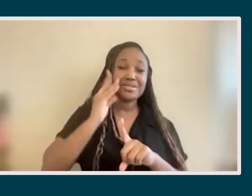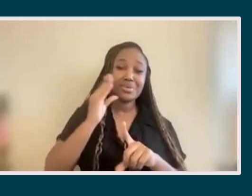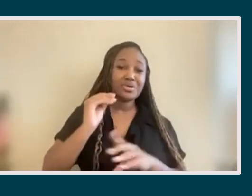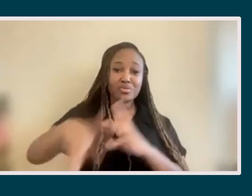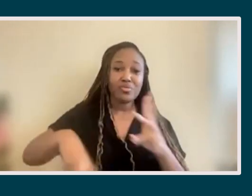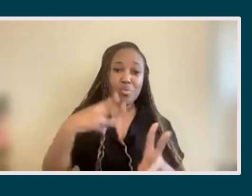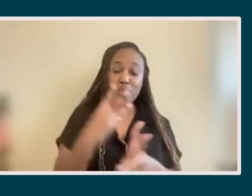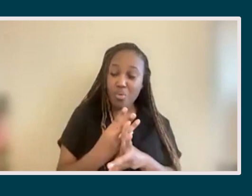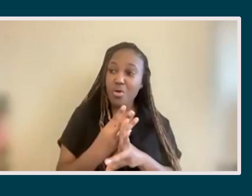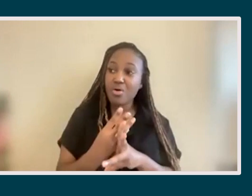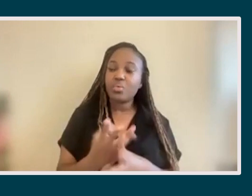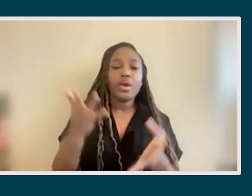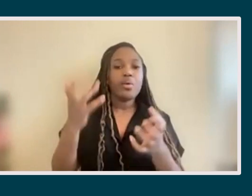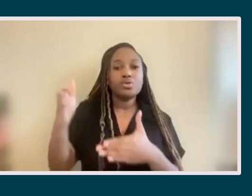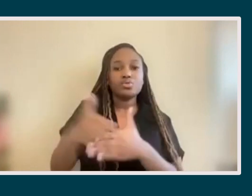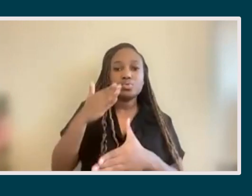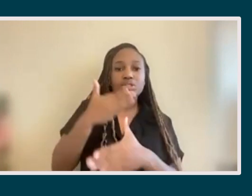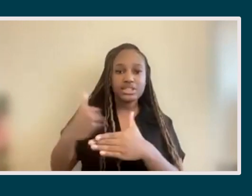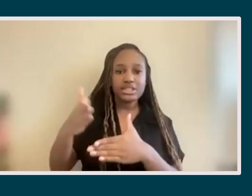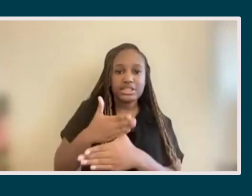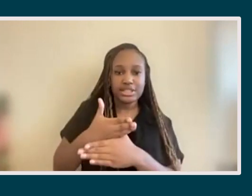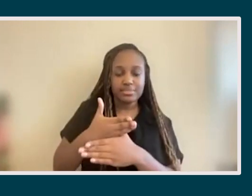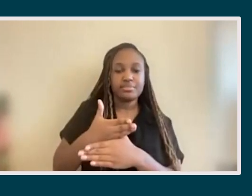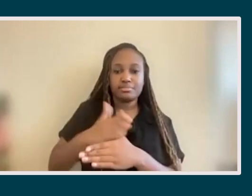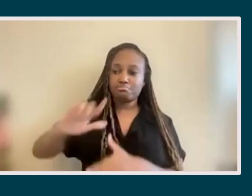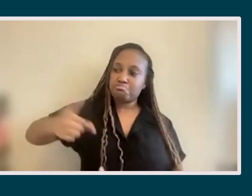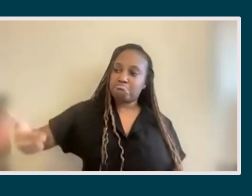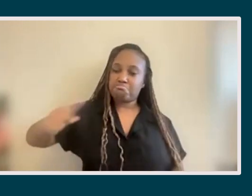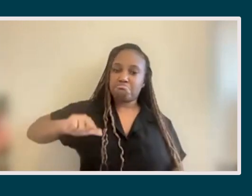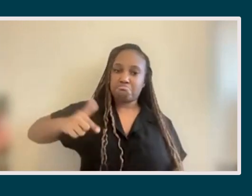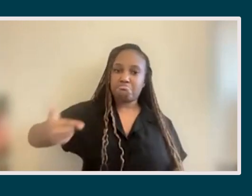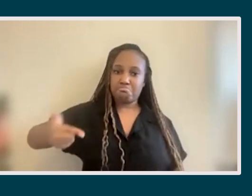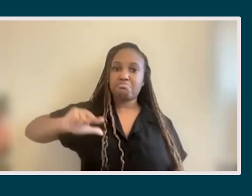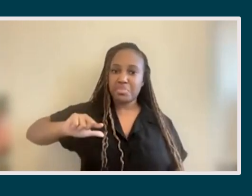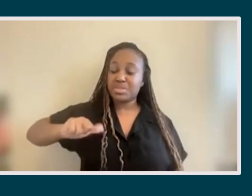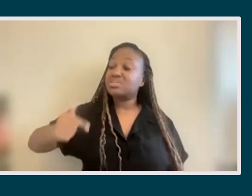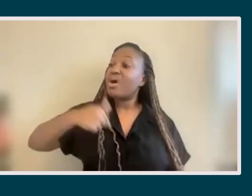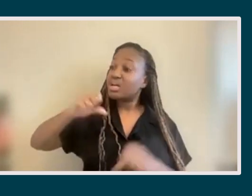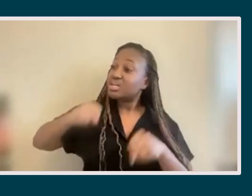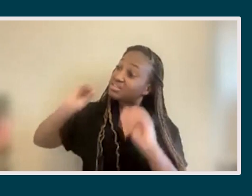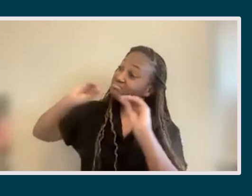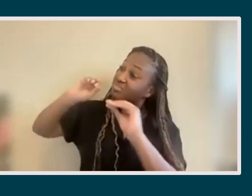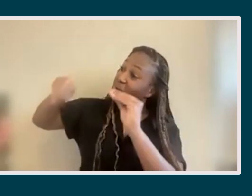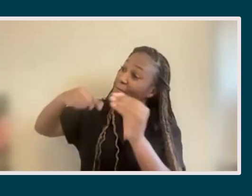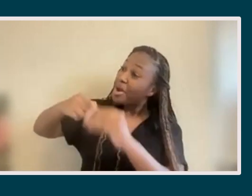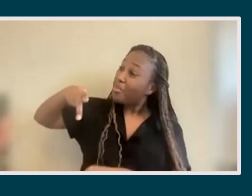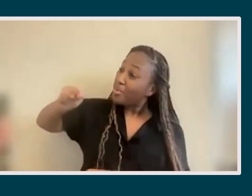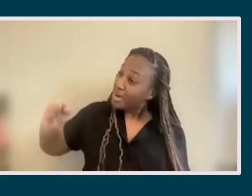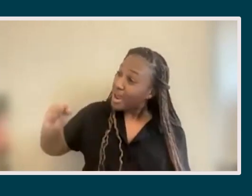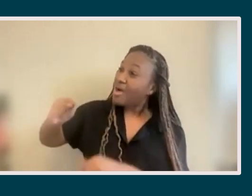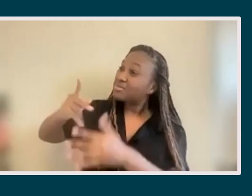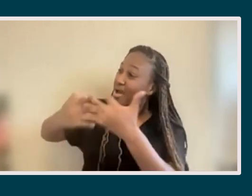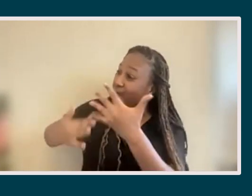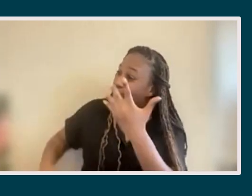also allow us to share, hey, okay, let me teach you about pronouns and etc. Let me teach you